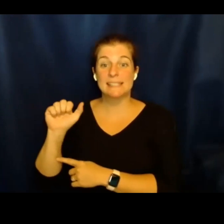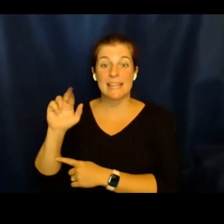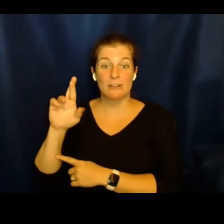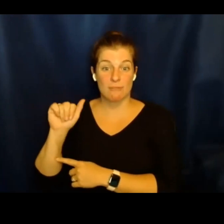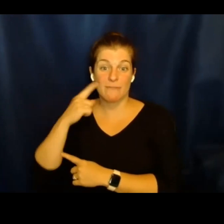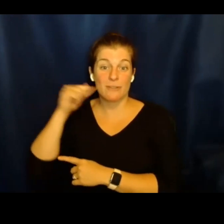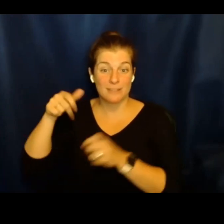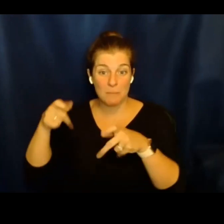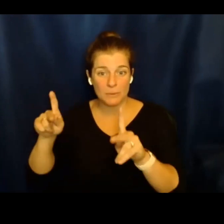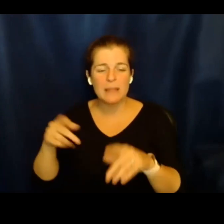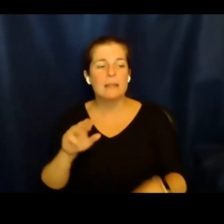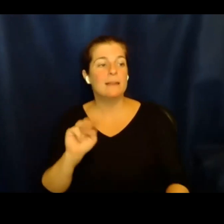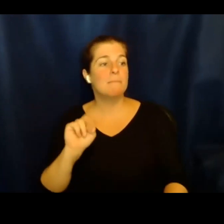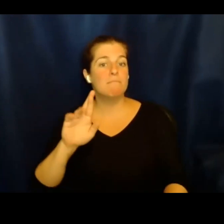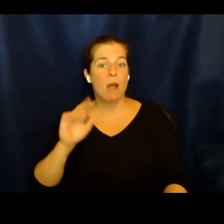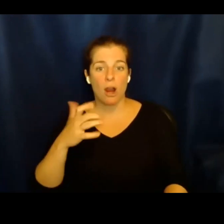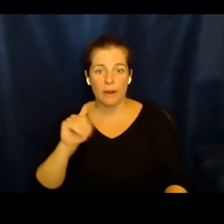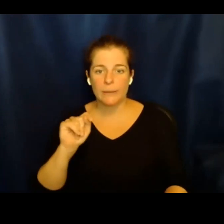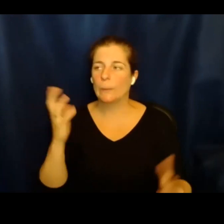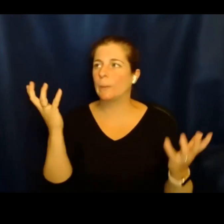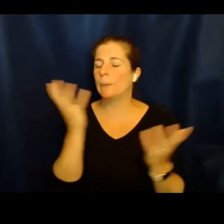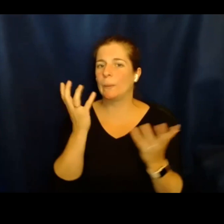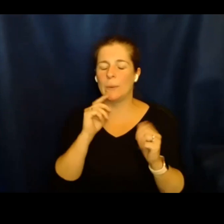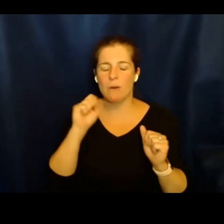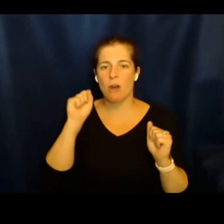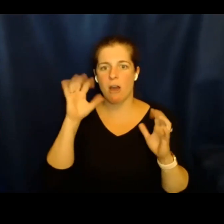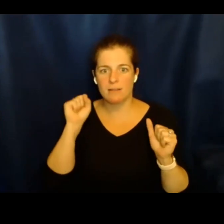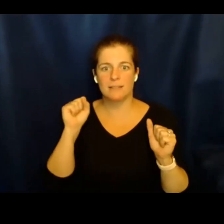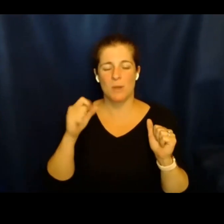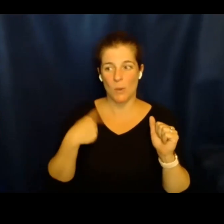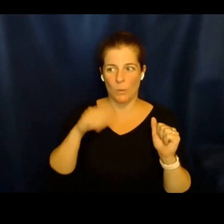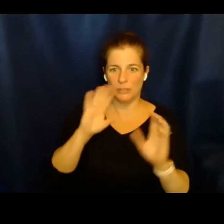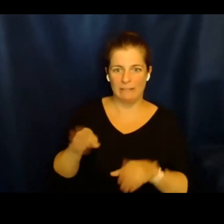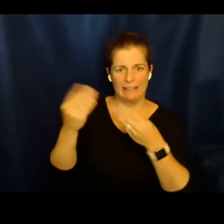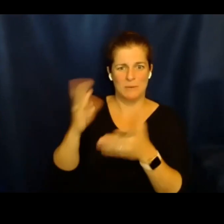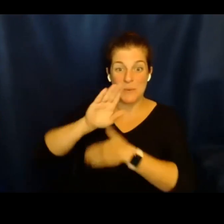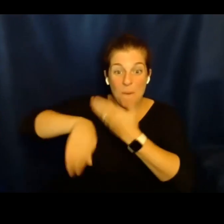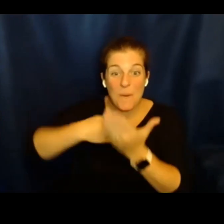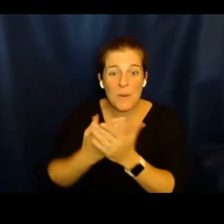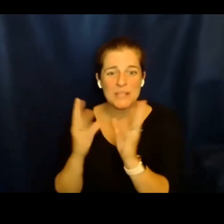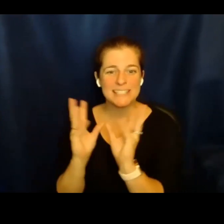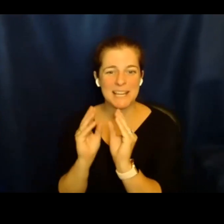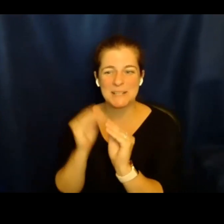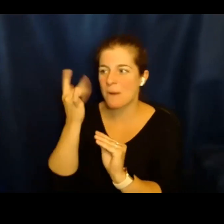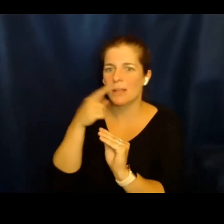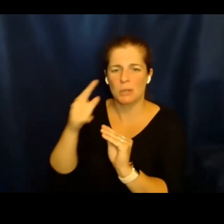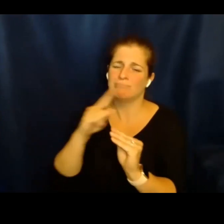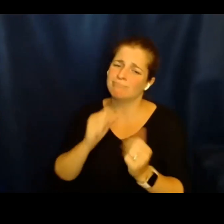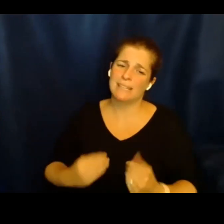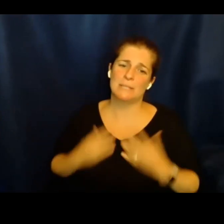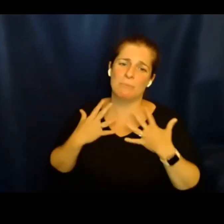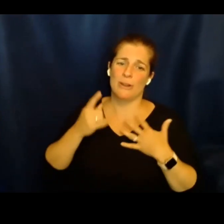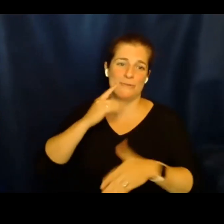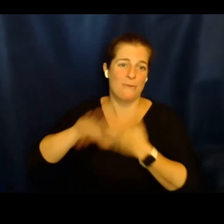Margaret, that's awesome. I think that we should have given you the entire session because you're an inspiration to all of us.